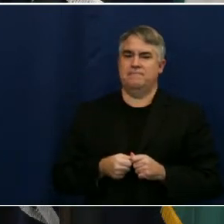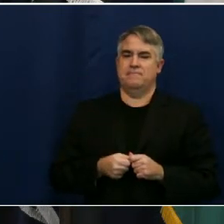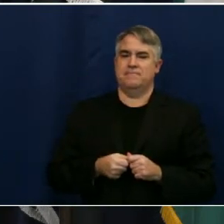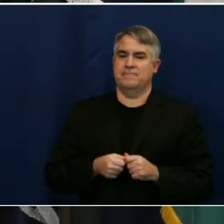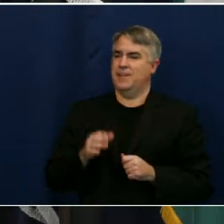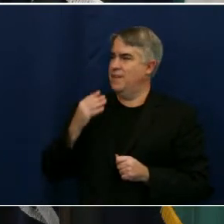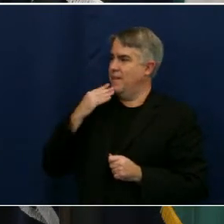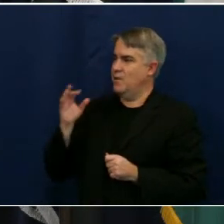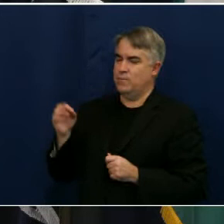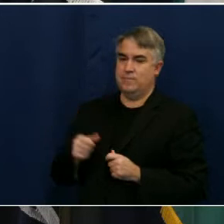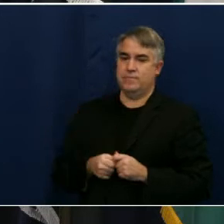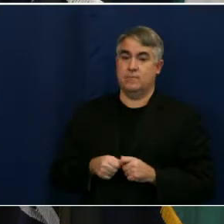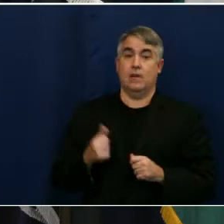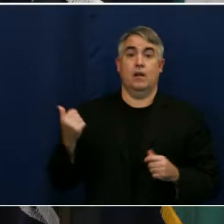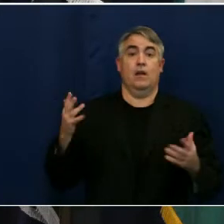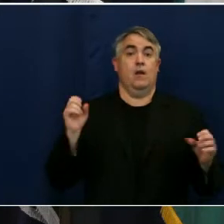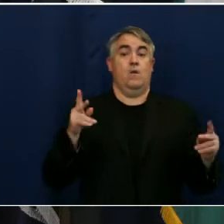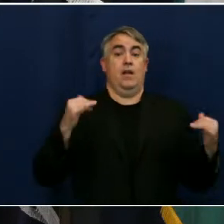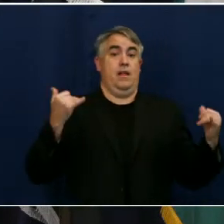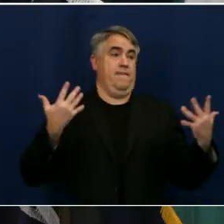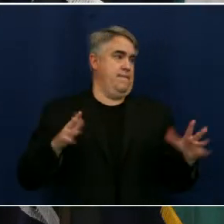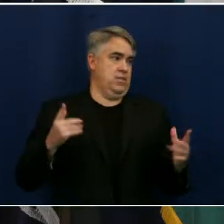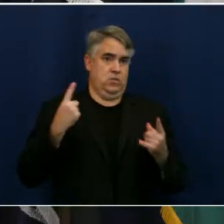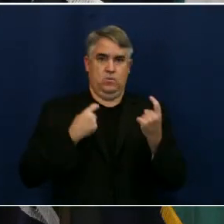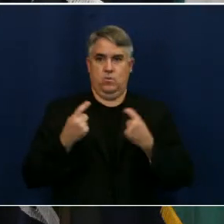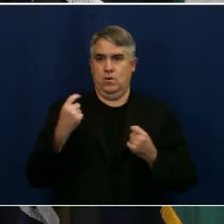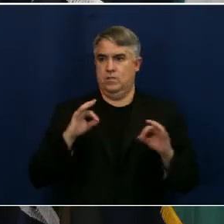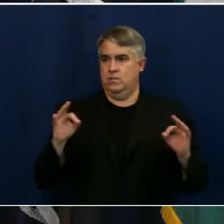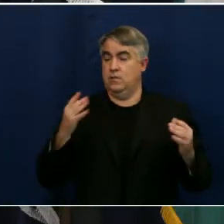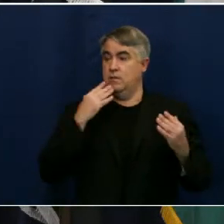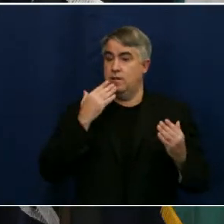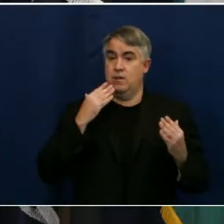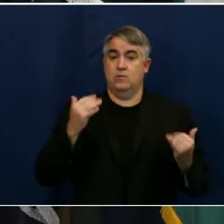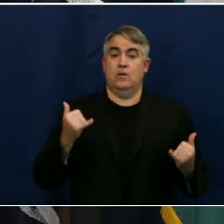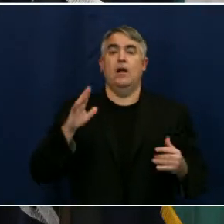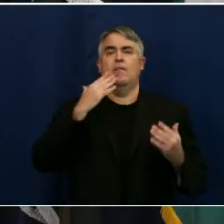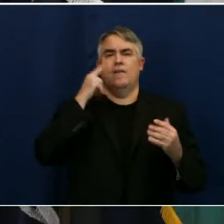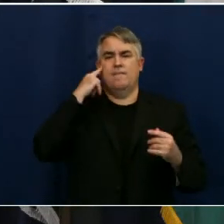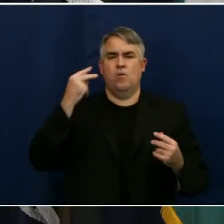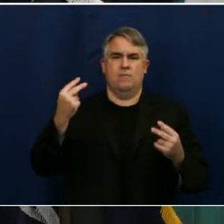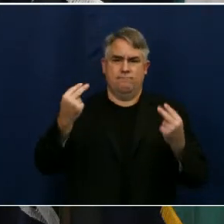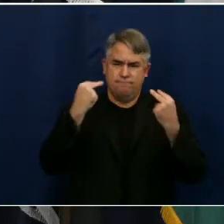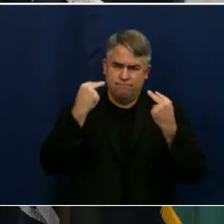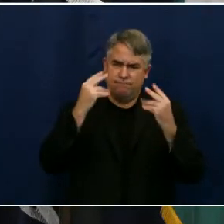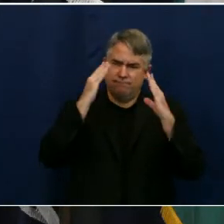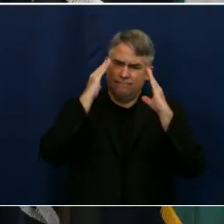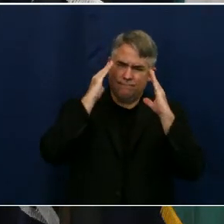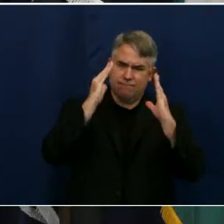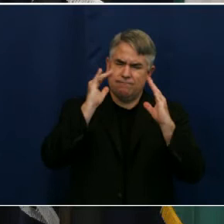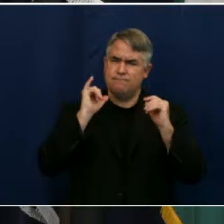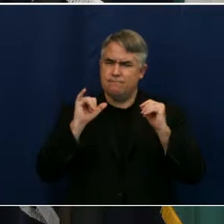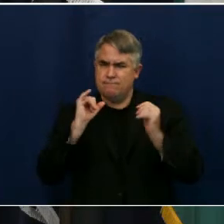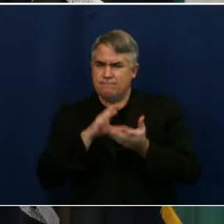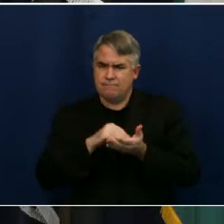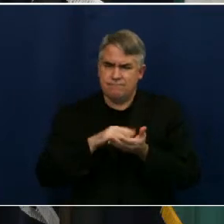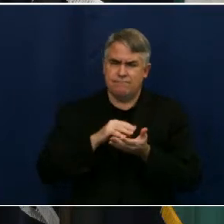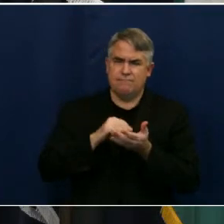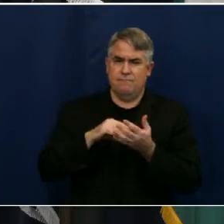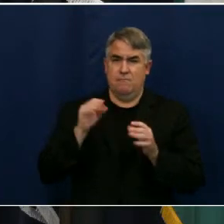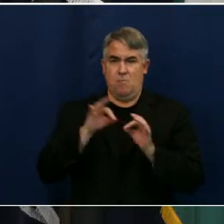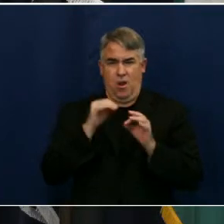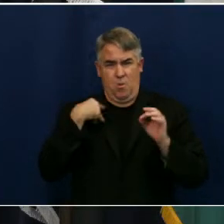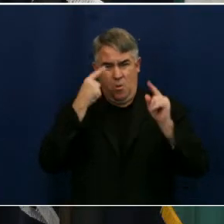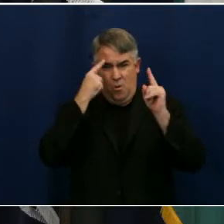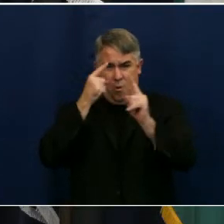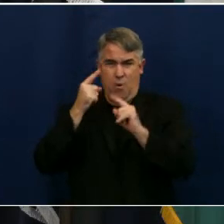All right, that concludes our questions for today. We appreciate everyone's tuning in. Again, we are as a county moving back in the purple